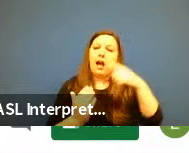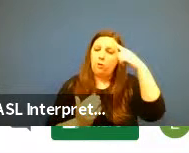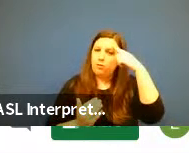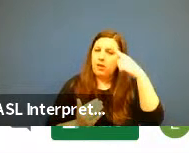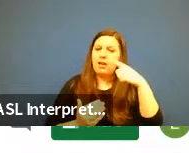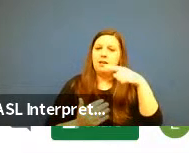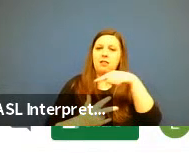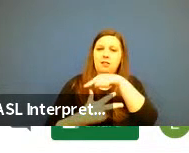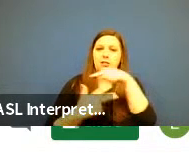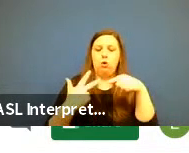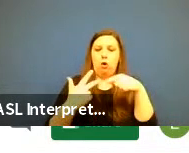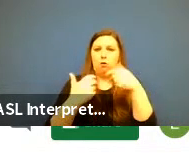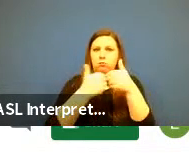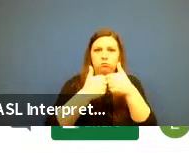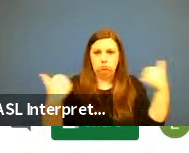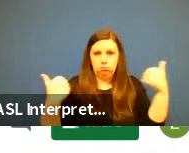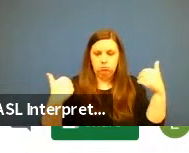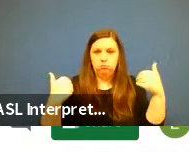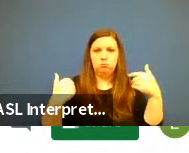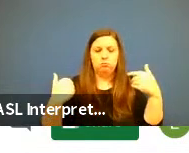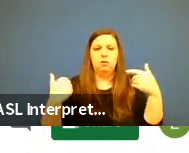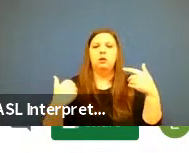Dr. Dykeman mentioned earlier,